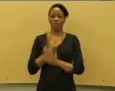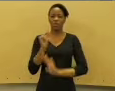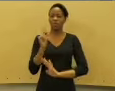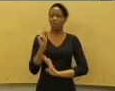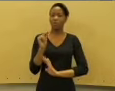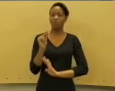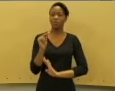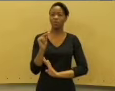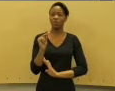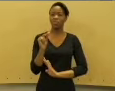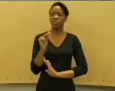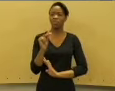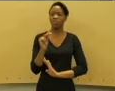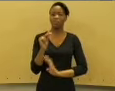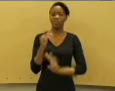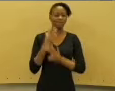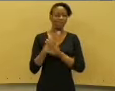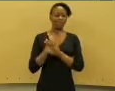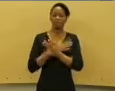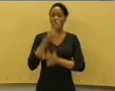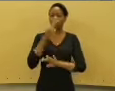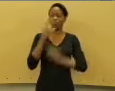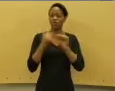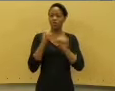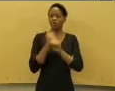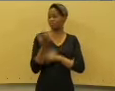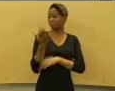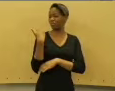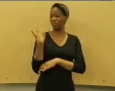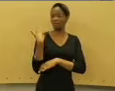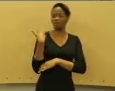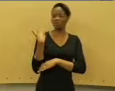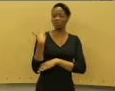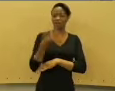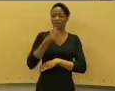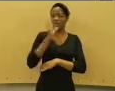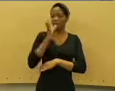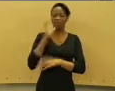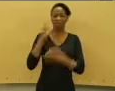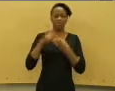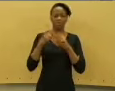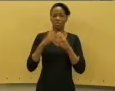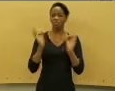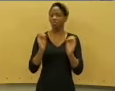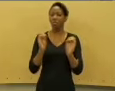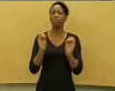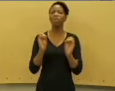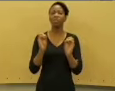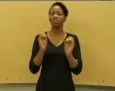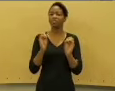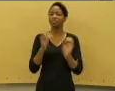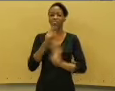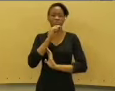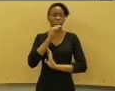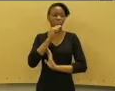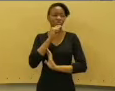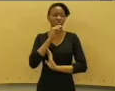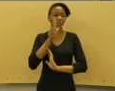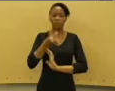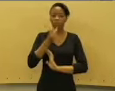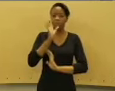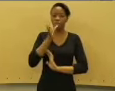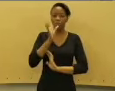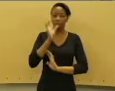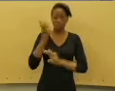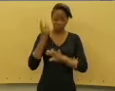properly without having to run to the bathroom 2 weeks ago. I had coffee this morning. I've been tanning myself. I'm looking